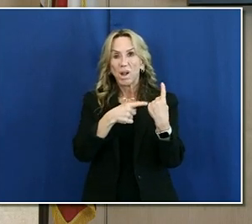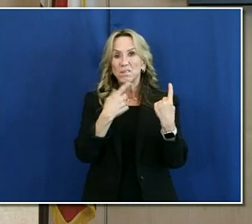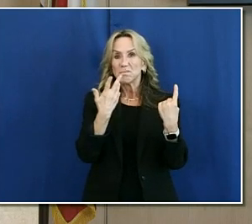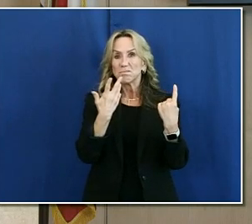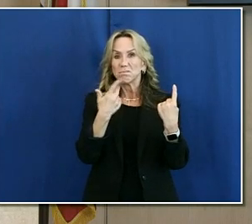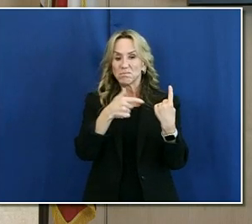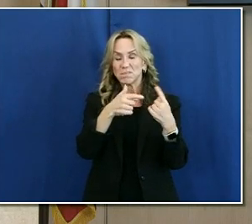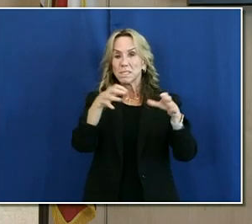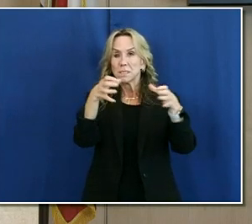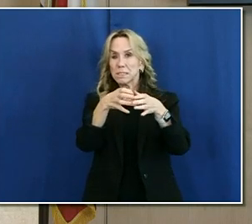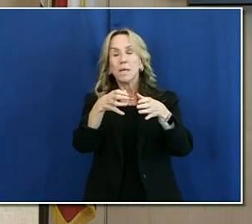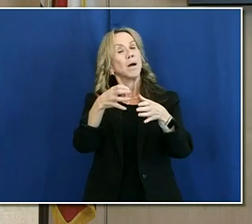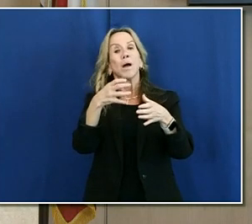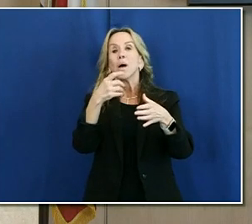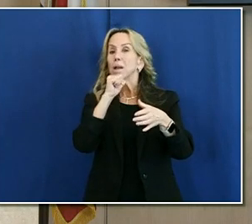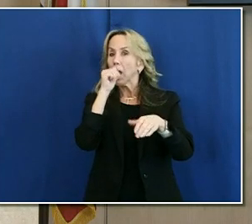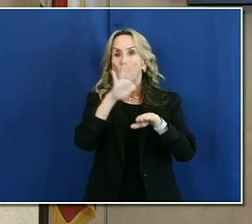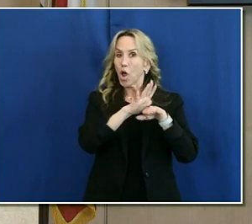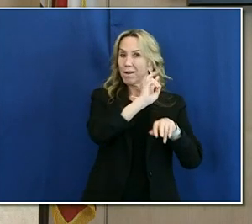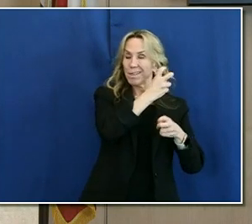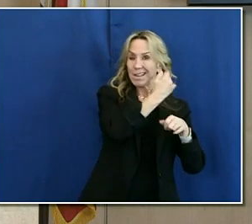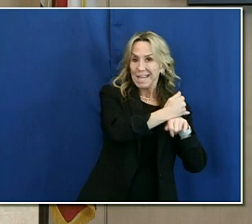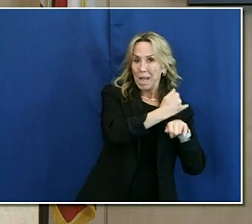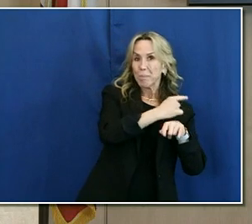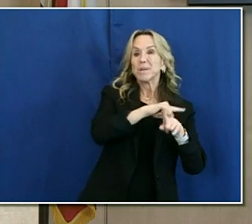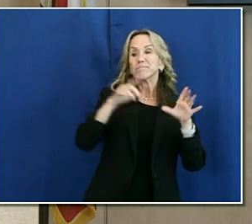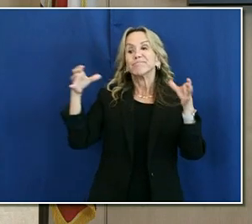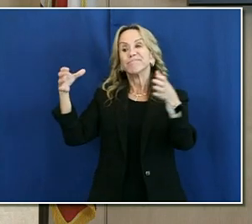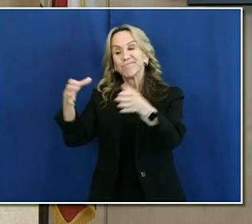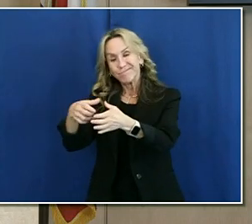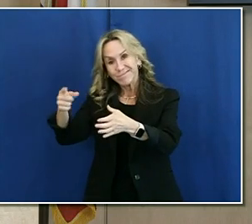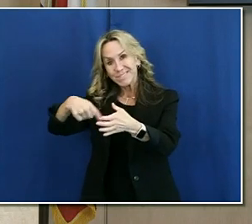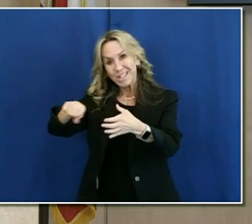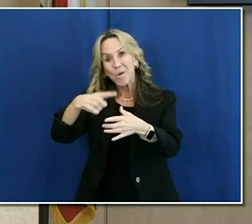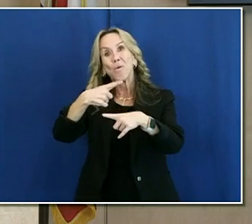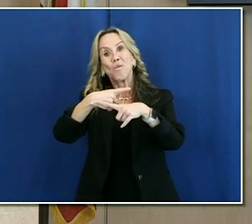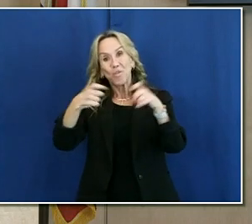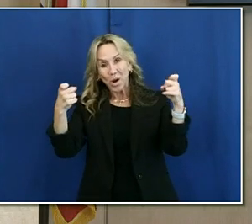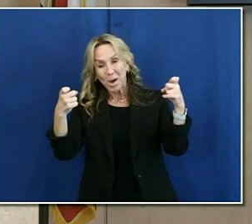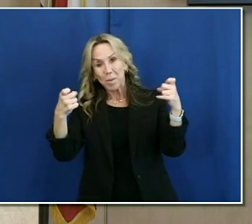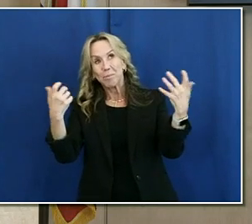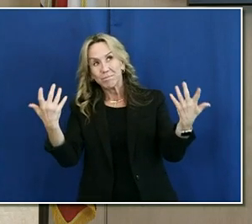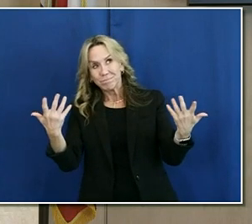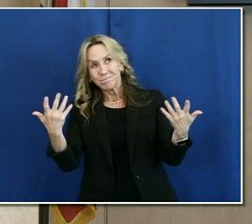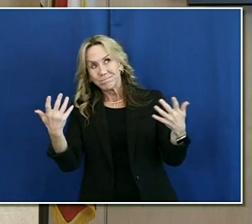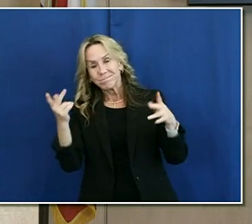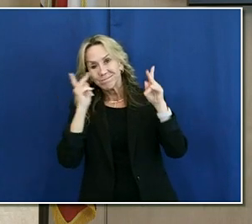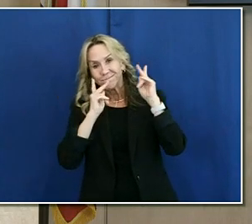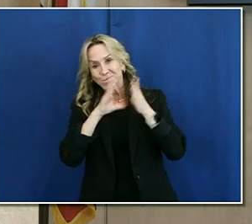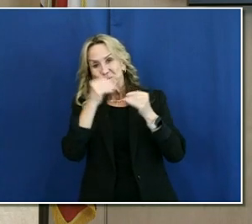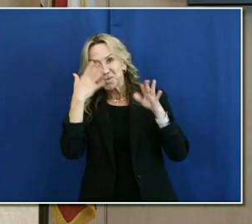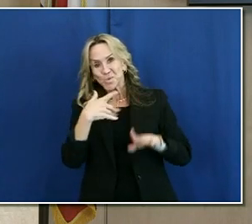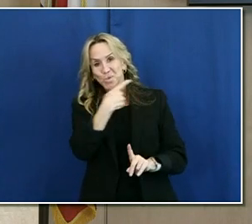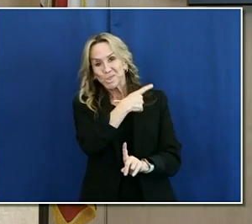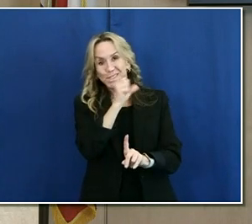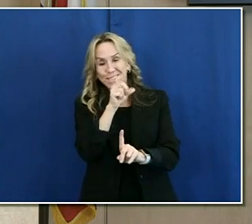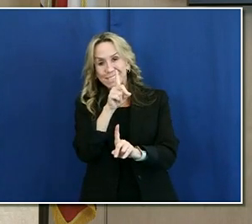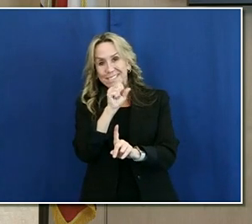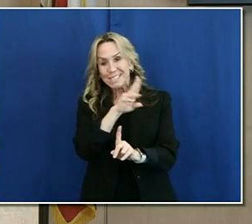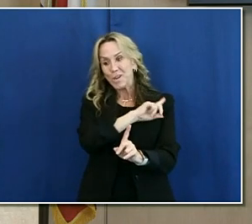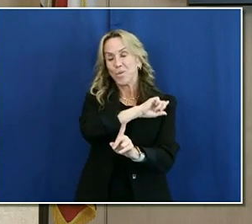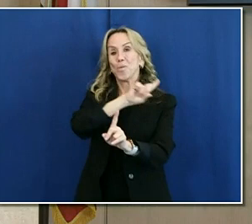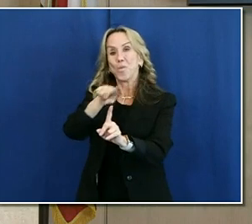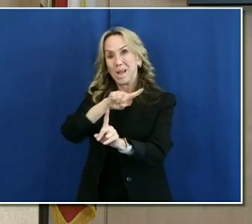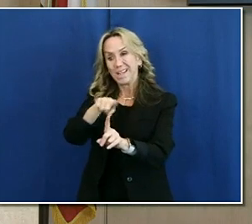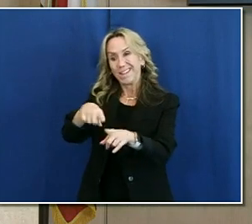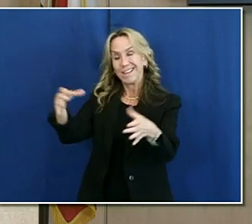off-campus gathering that has had a number of individuals who were in attendance, and that may